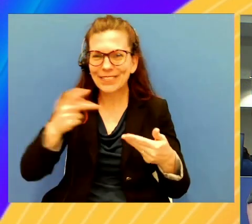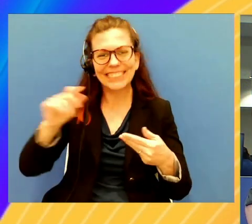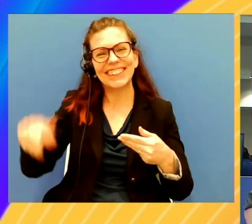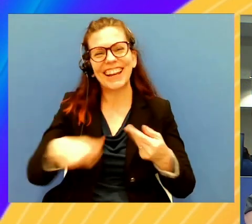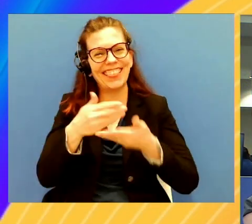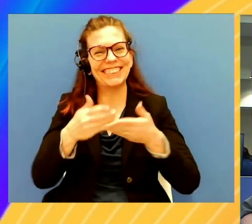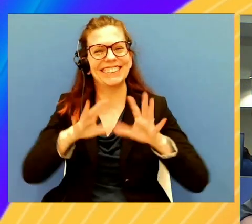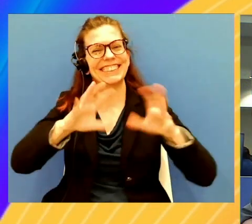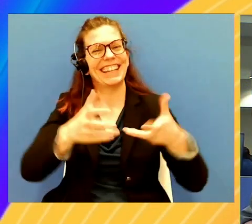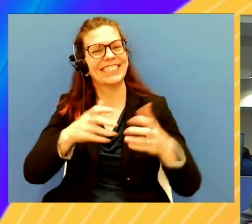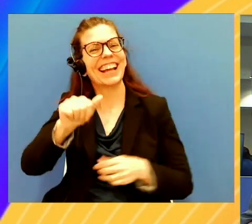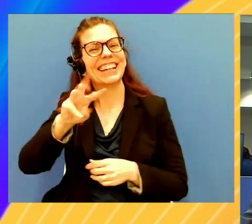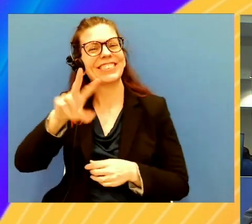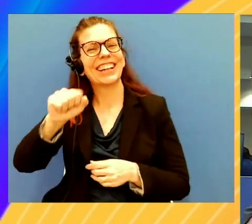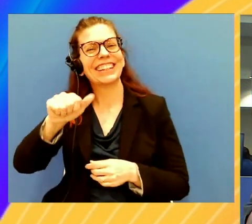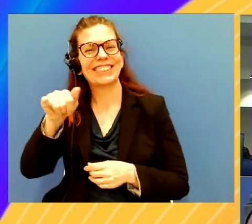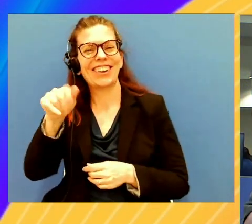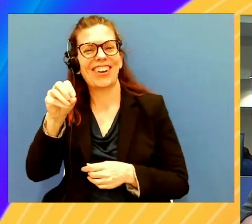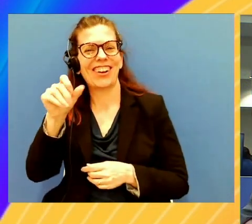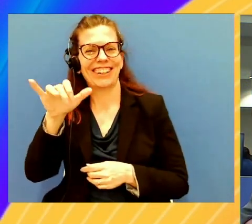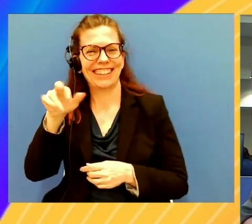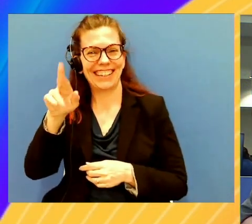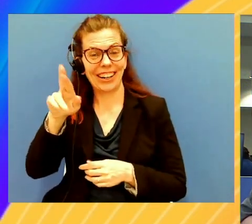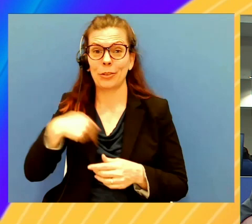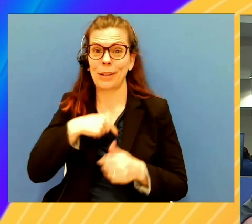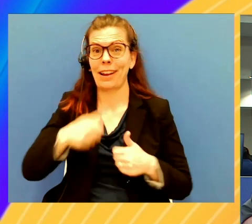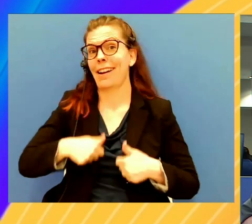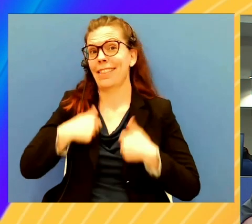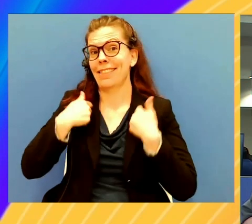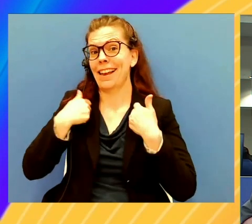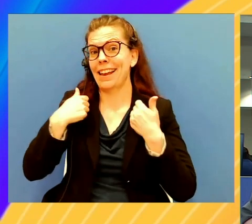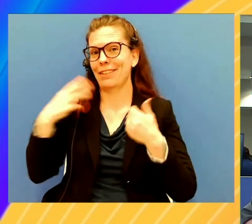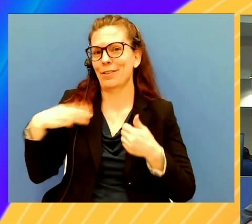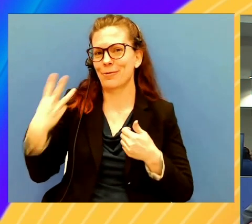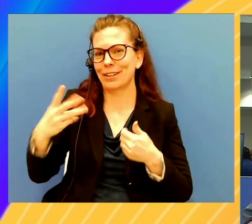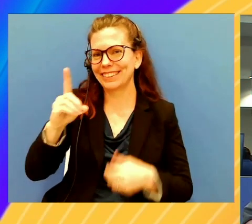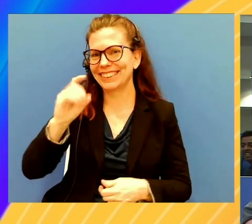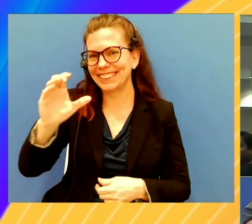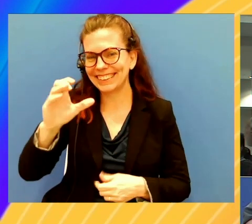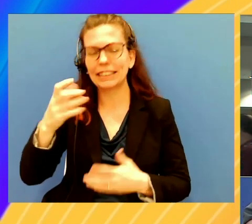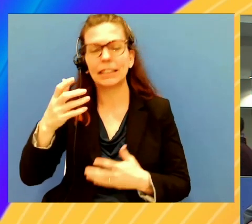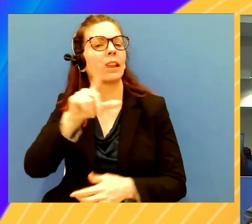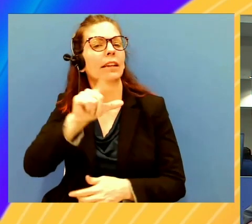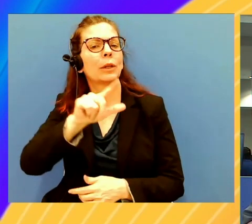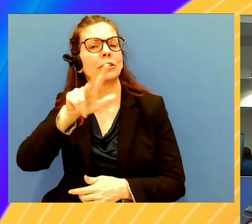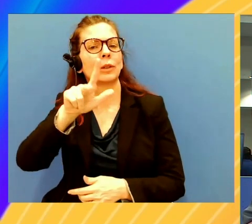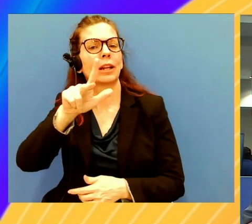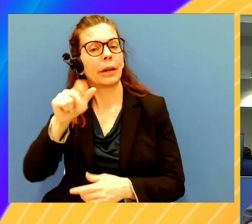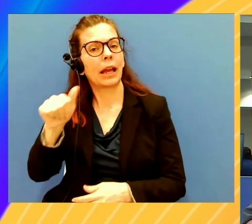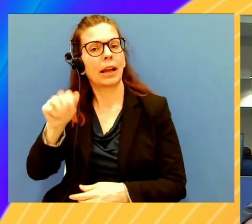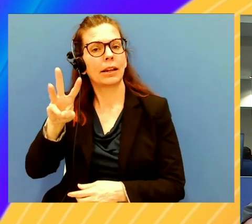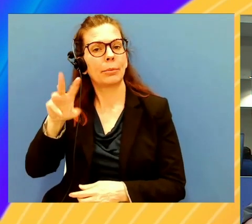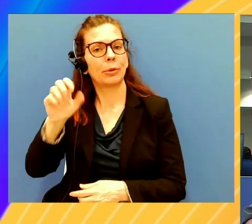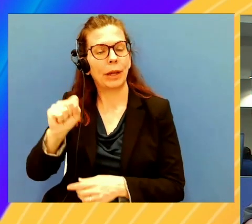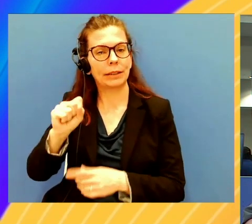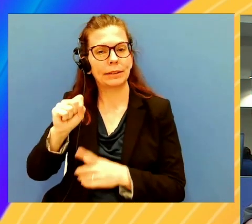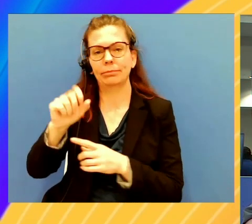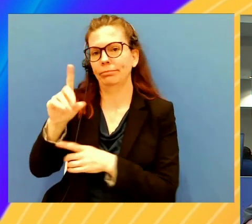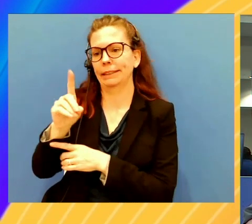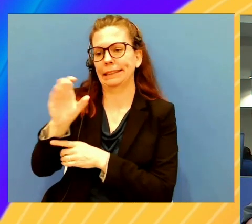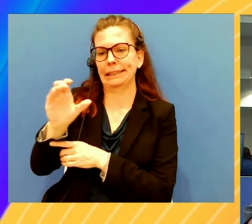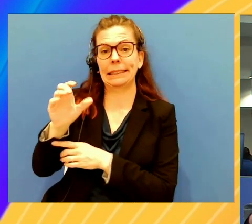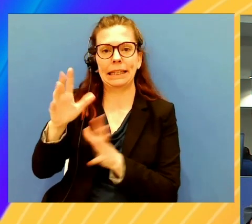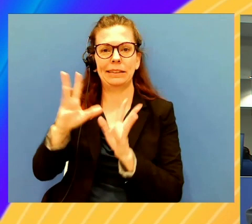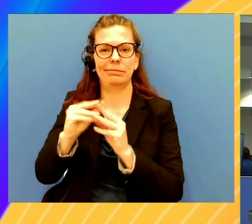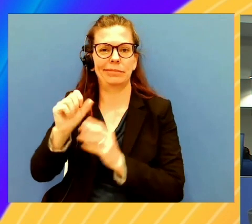segment of AWS On Air. We are live in Washington, D.C. at the 2023 AWS DC